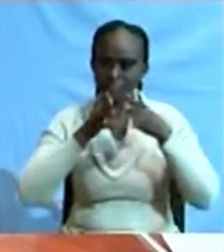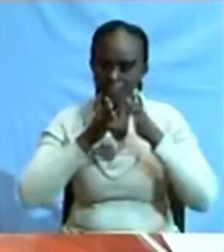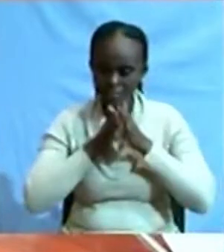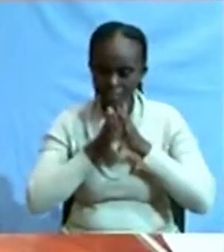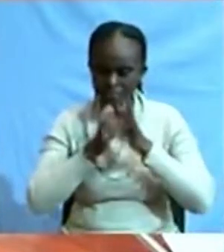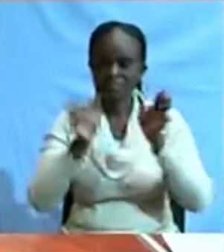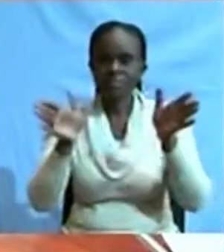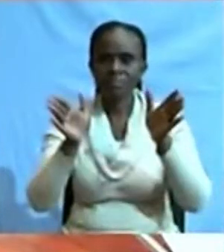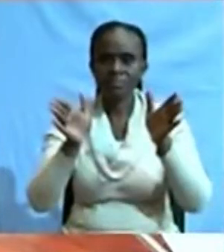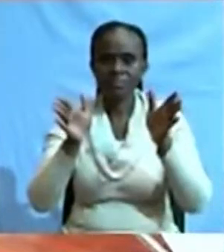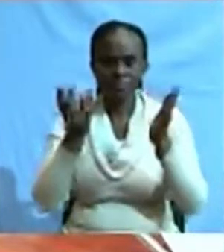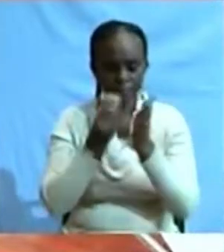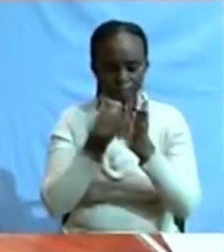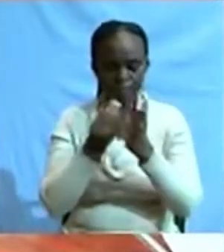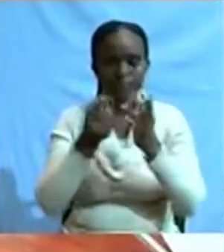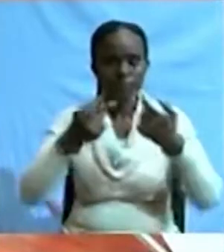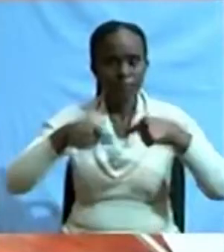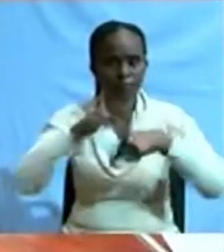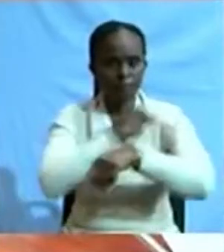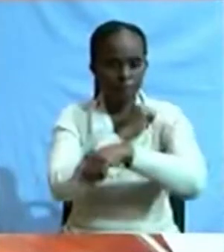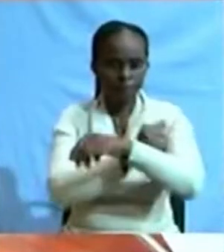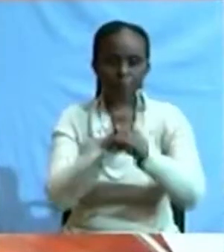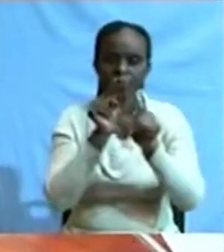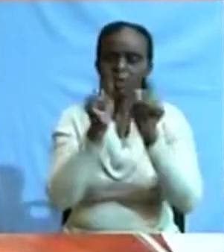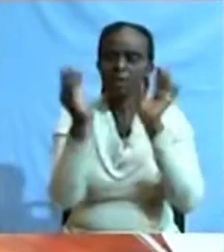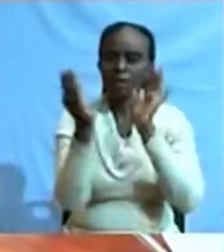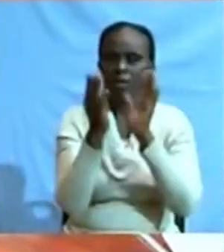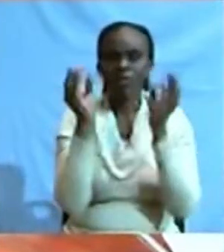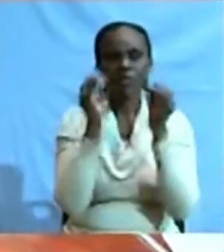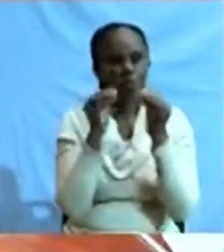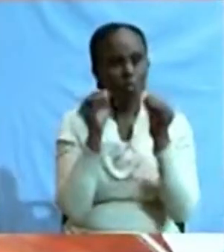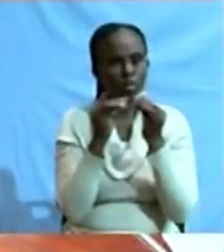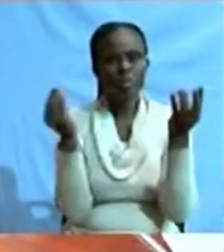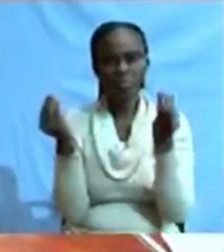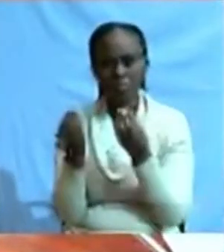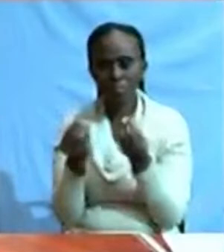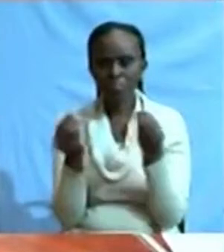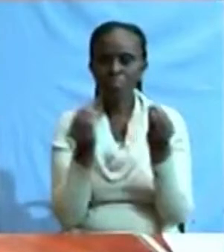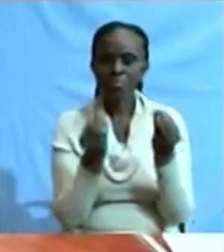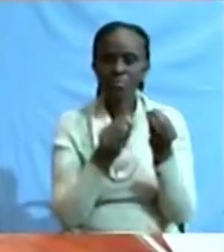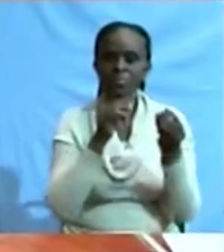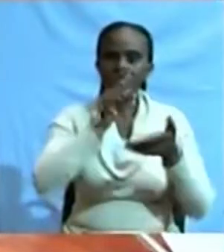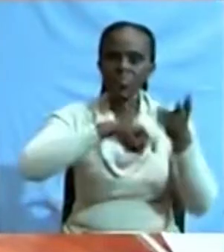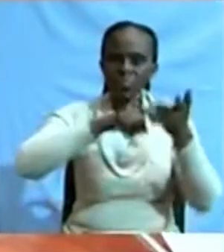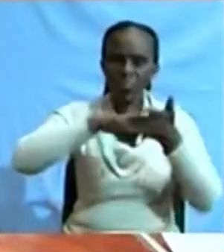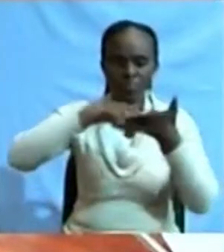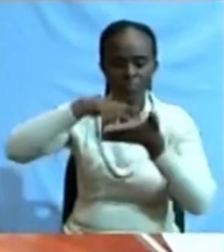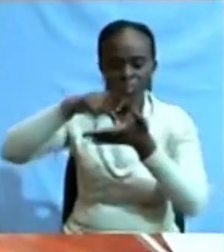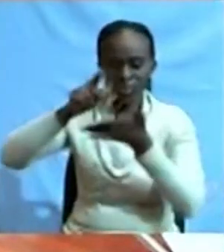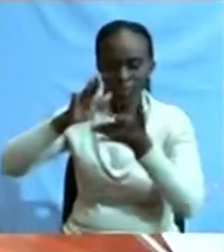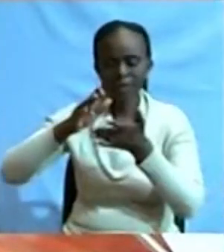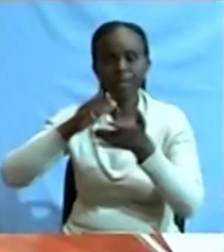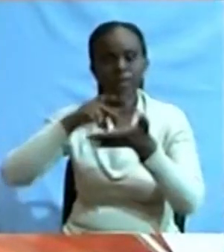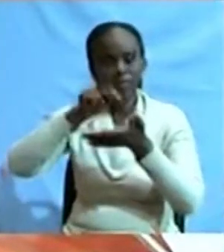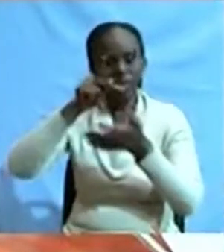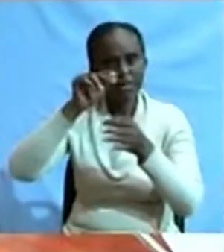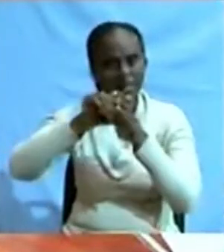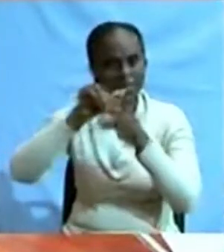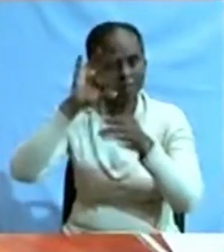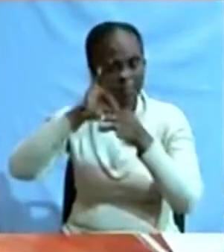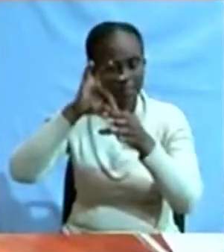base of the local authority, it also faced a lot of resistance by the ratepayers to settle their dues in the election